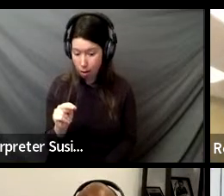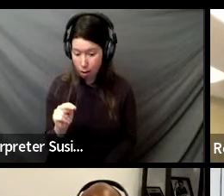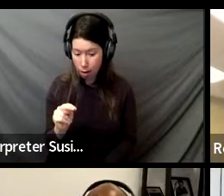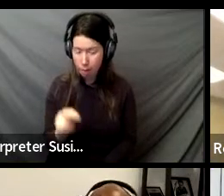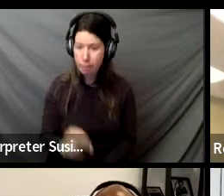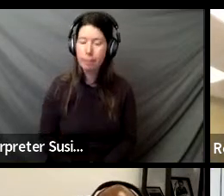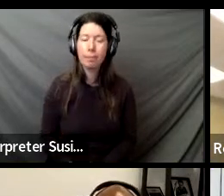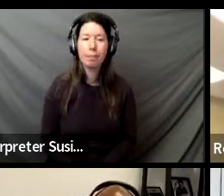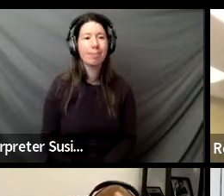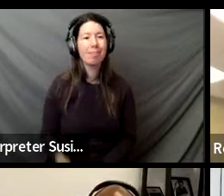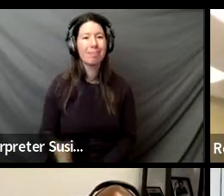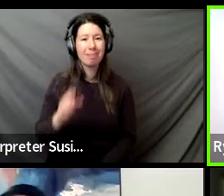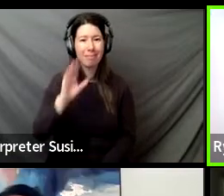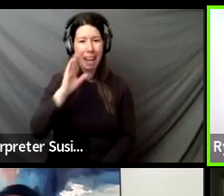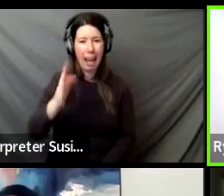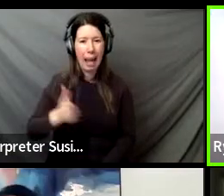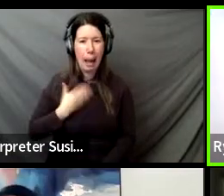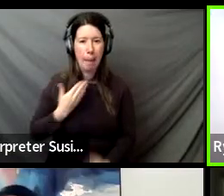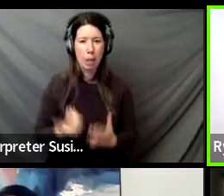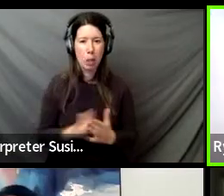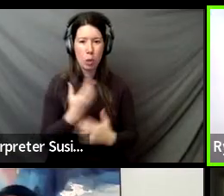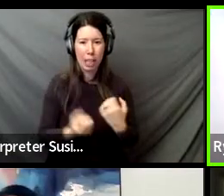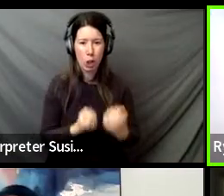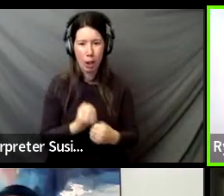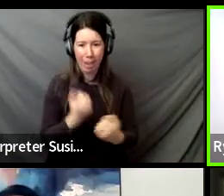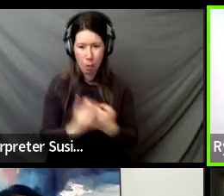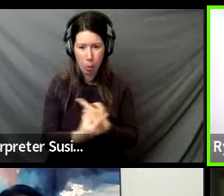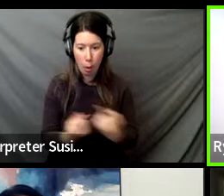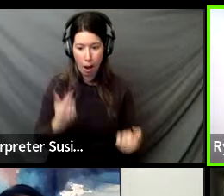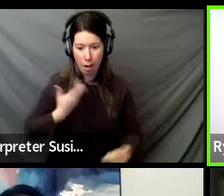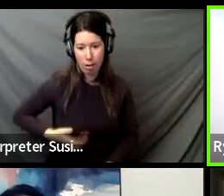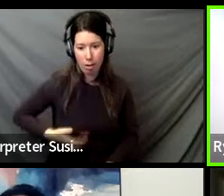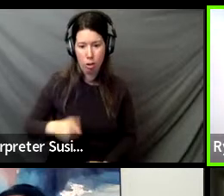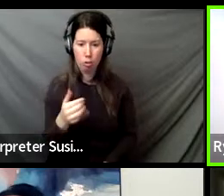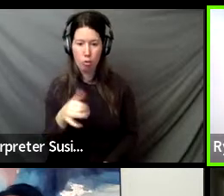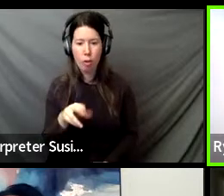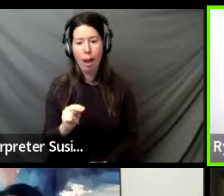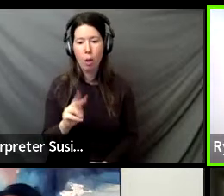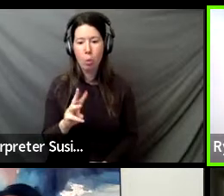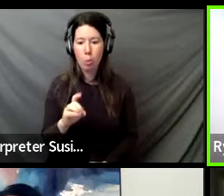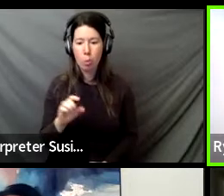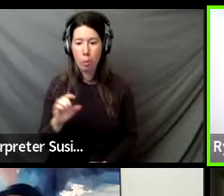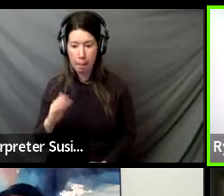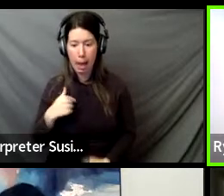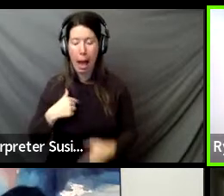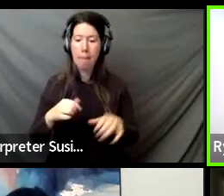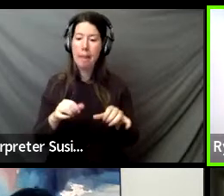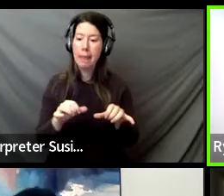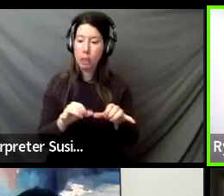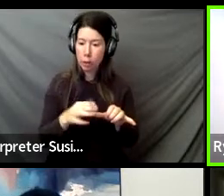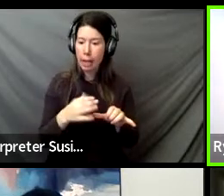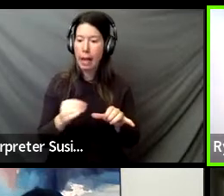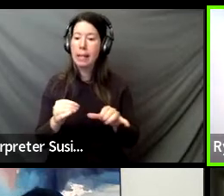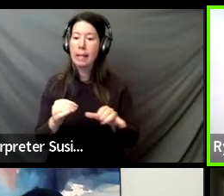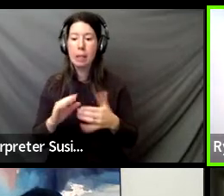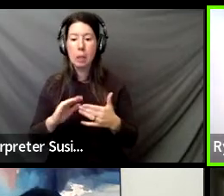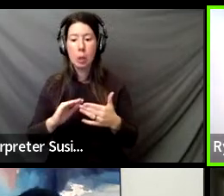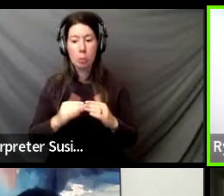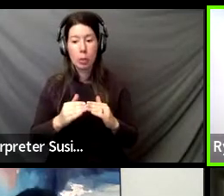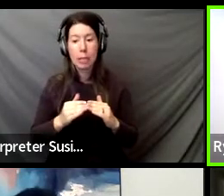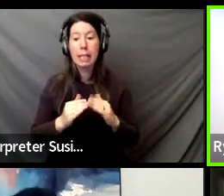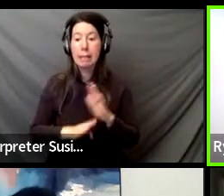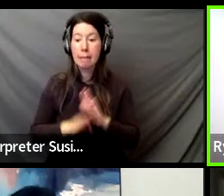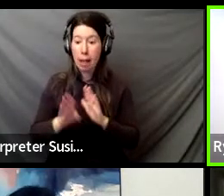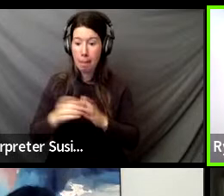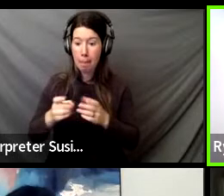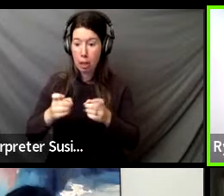Happy New Year, everybody. My name is Ryan Webb. I am the Engineering and Community Development Manager for the